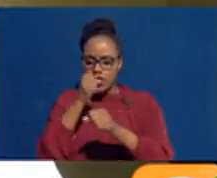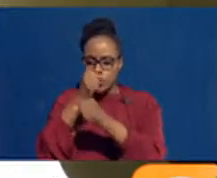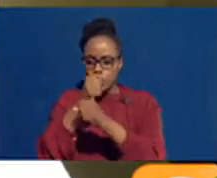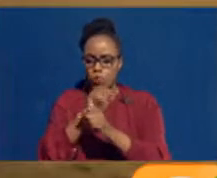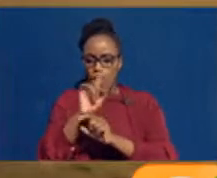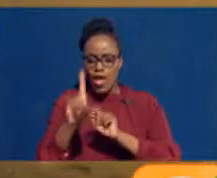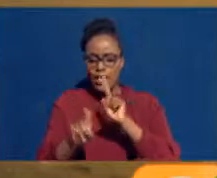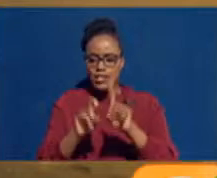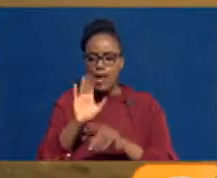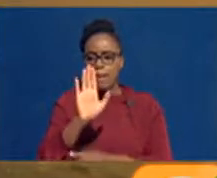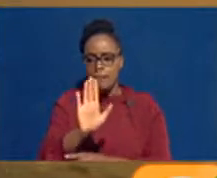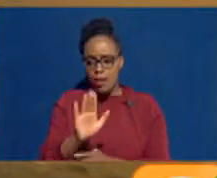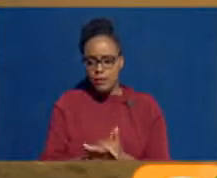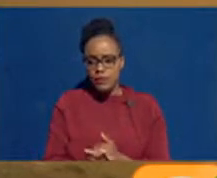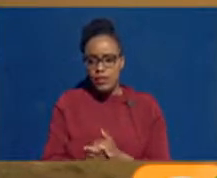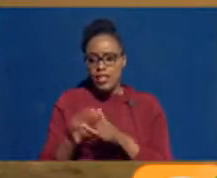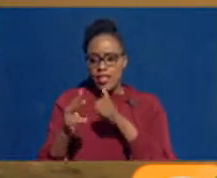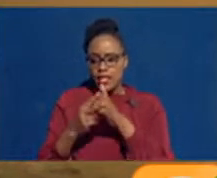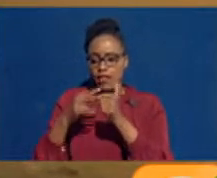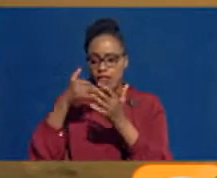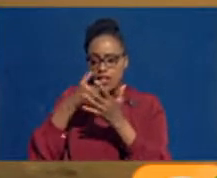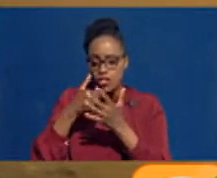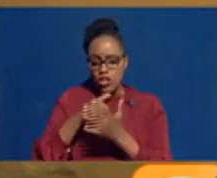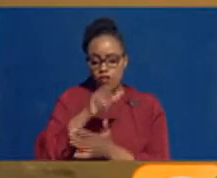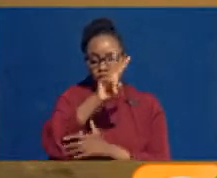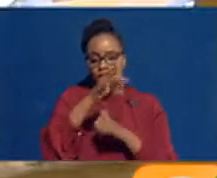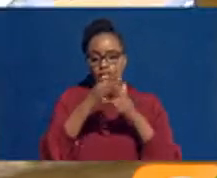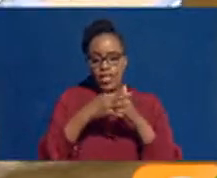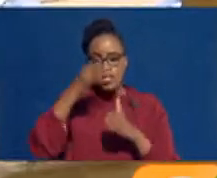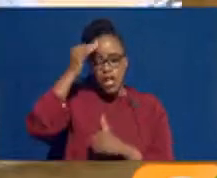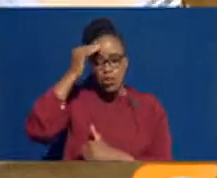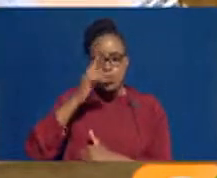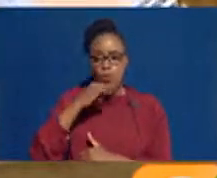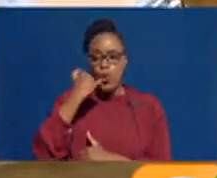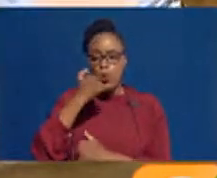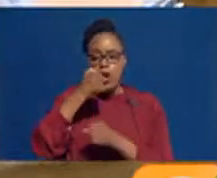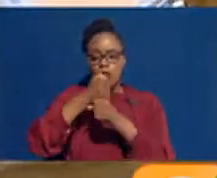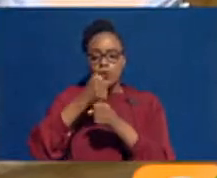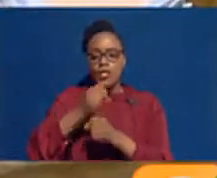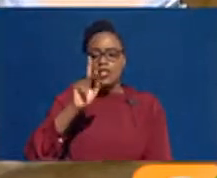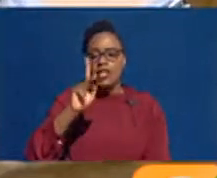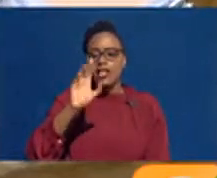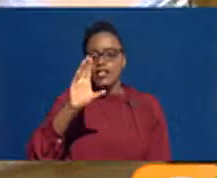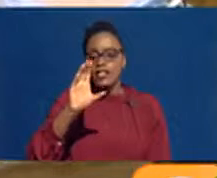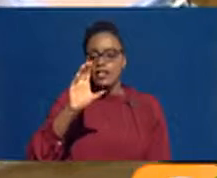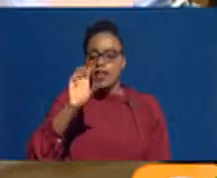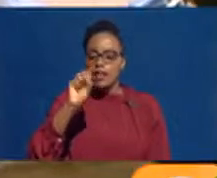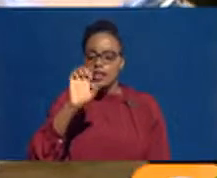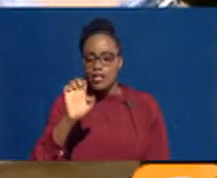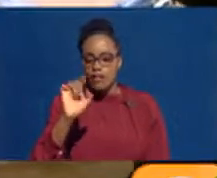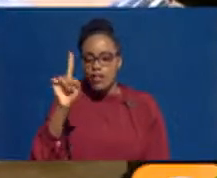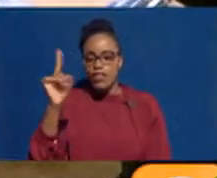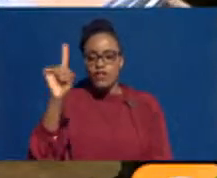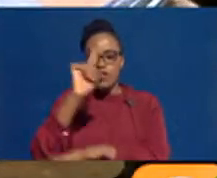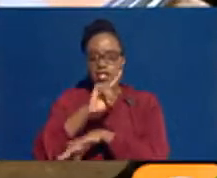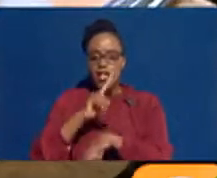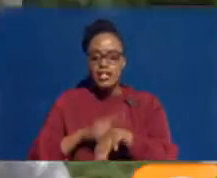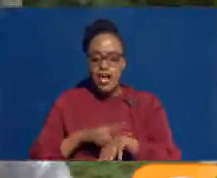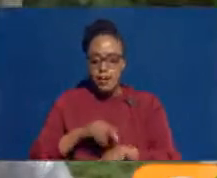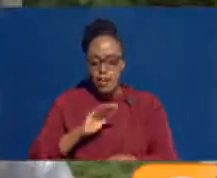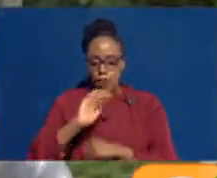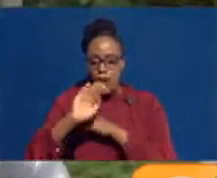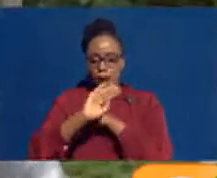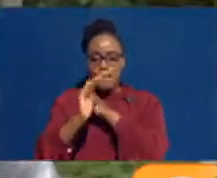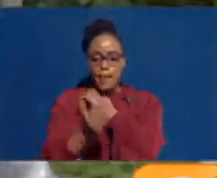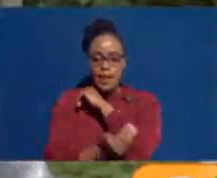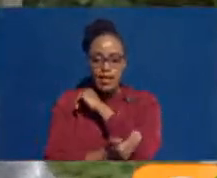mtihani yao. The 7 are among 48 candidates who are sitting their theory papers on the first day while expectant.